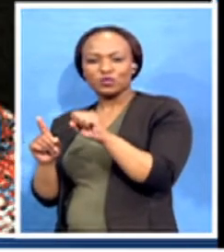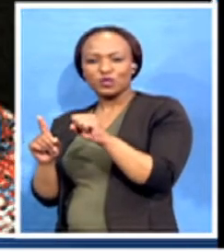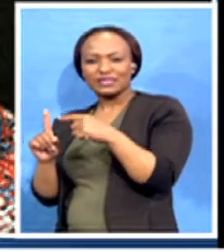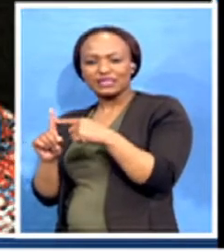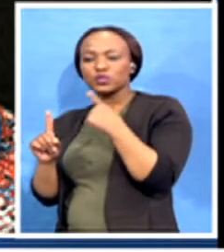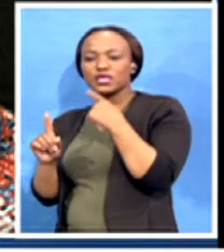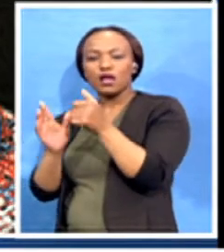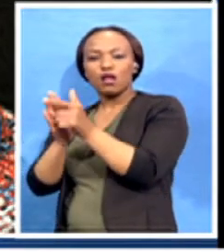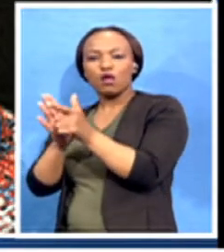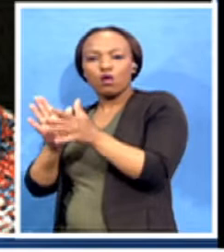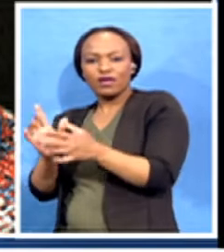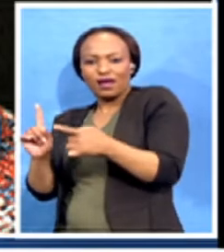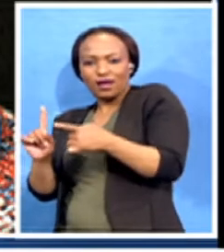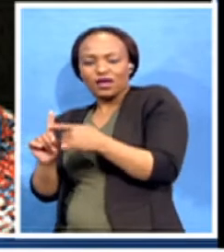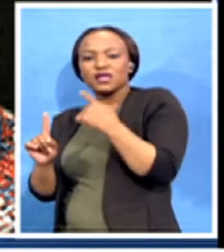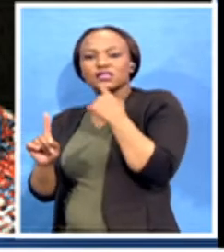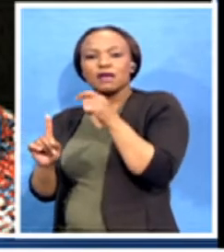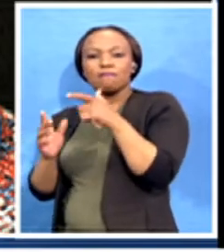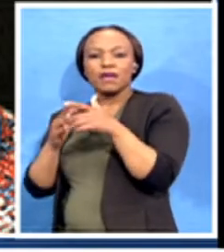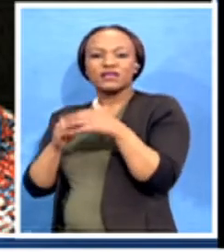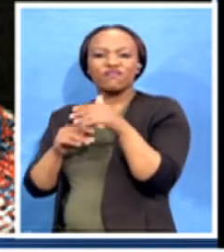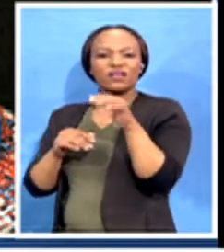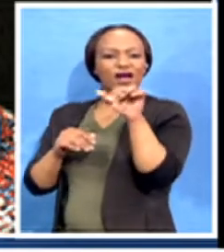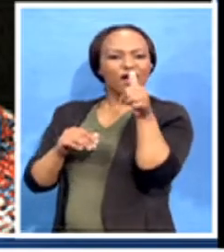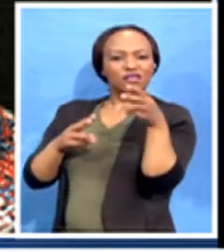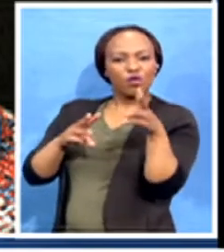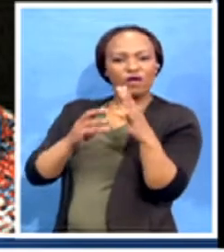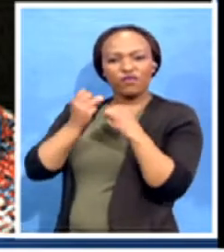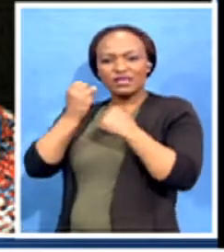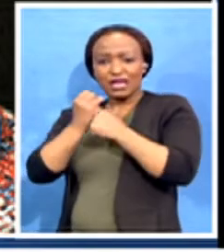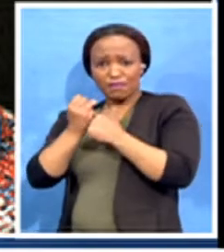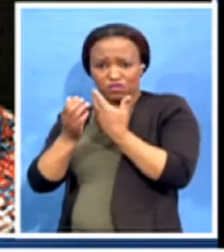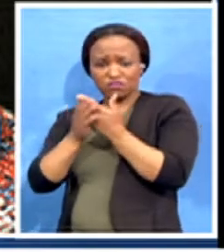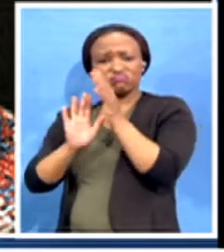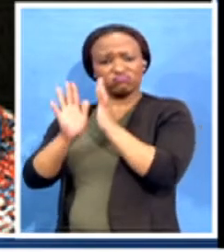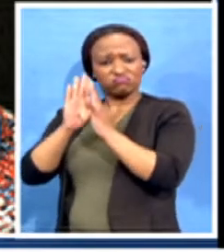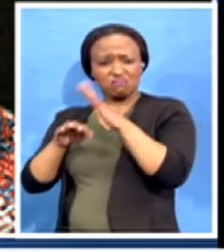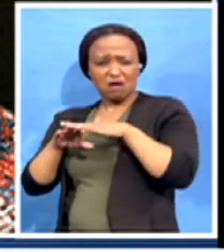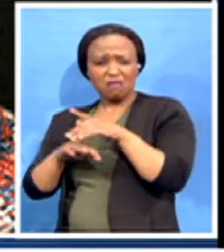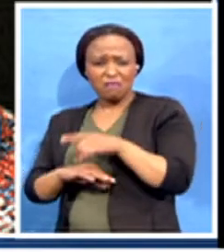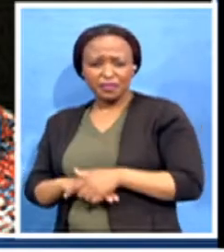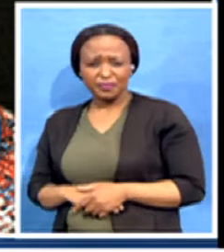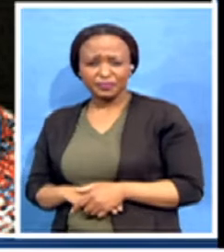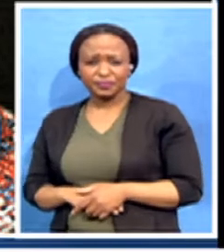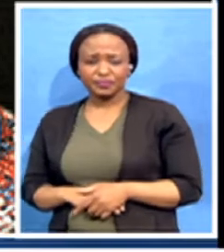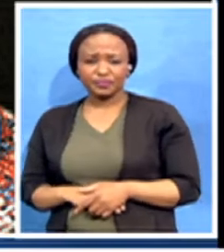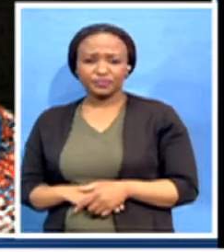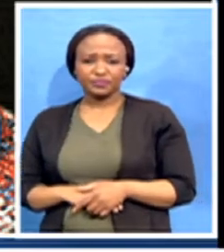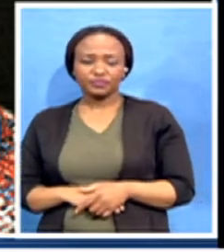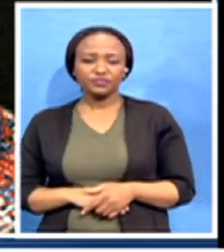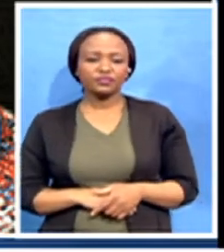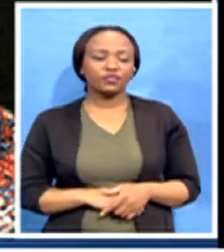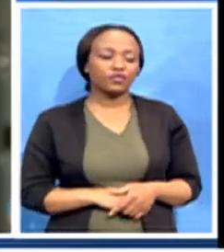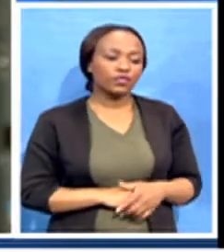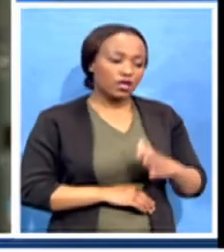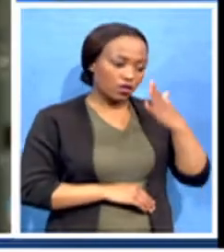as a lawyer, but also someone who you could turn to for moral and other forms of support. Could you elaborate on this? You